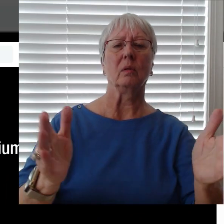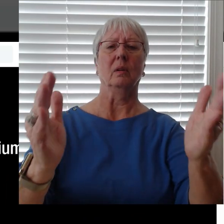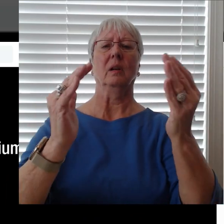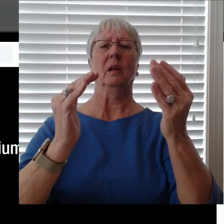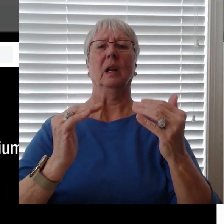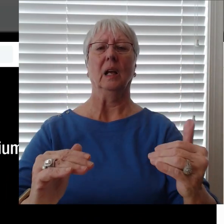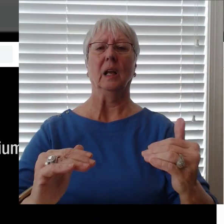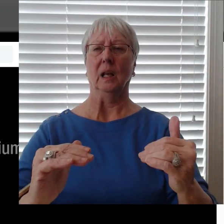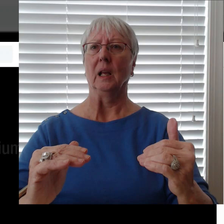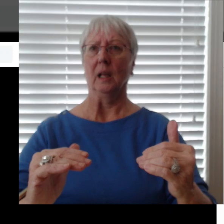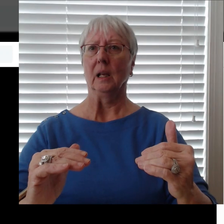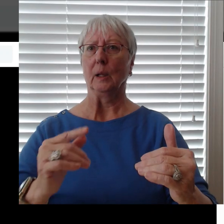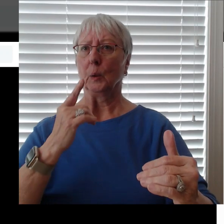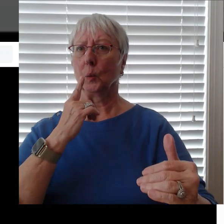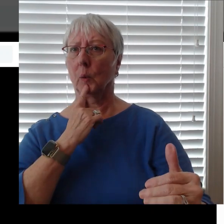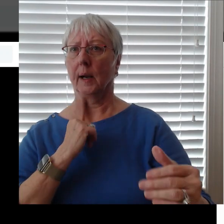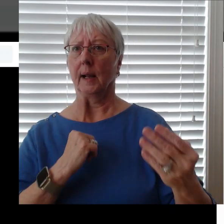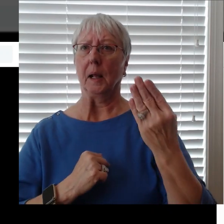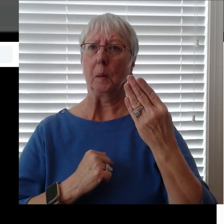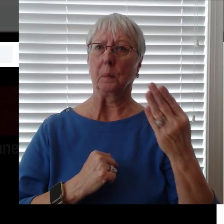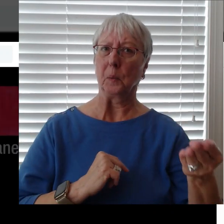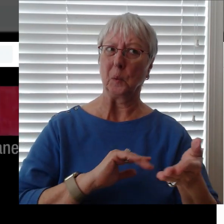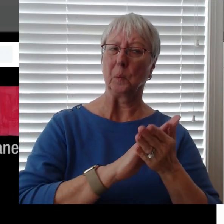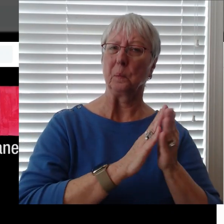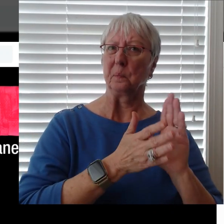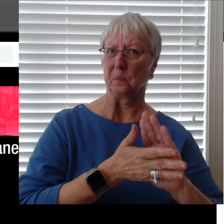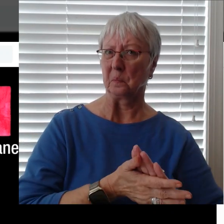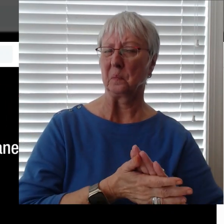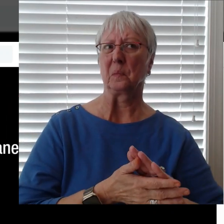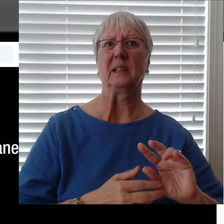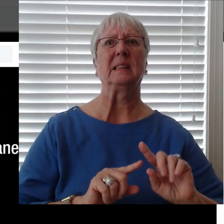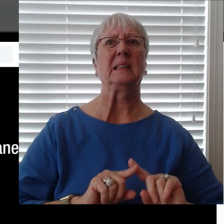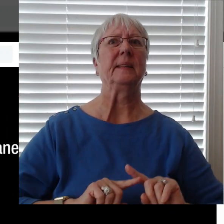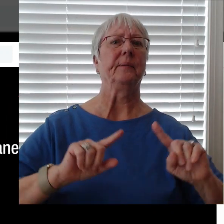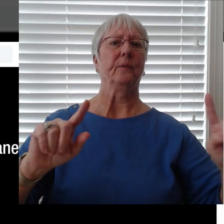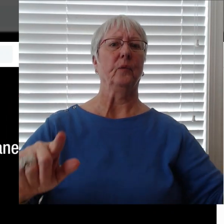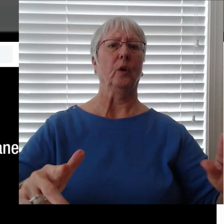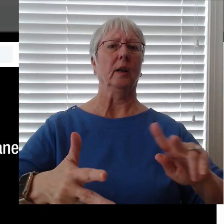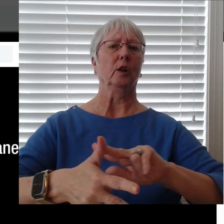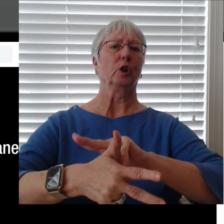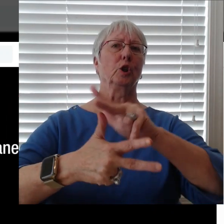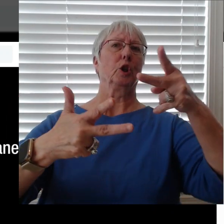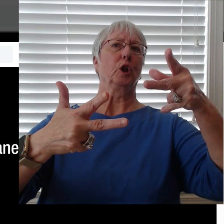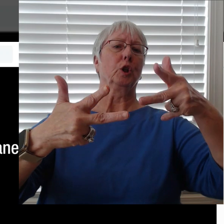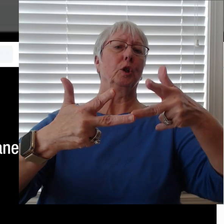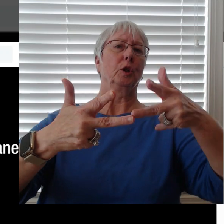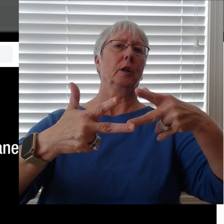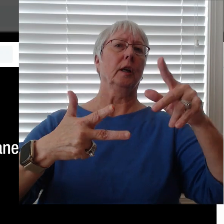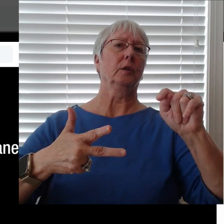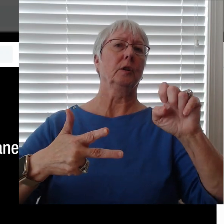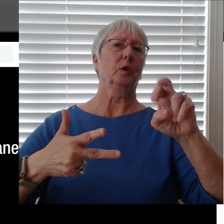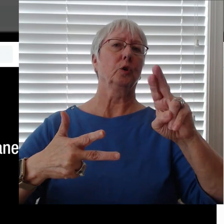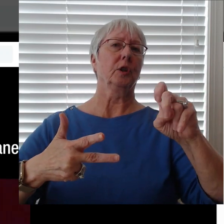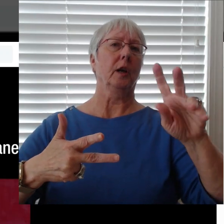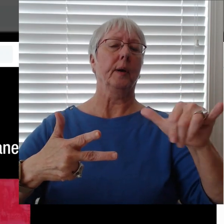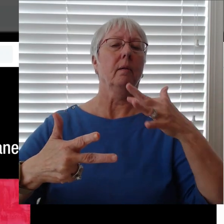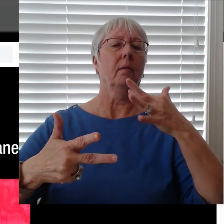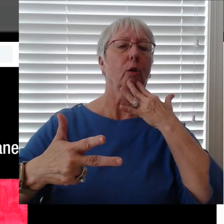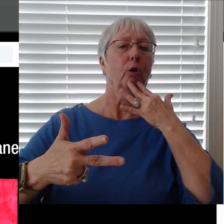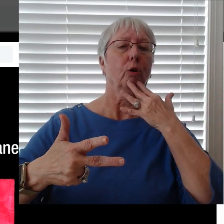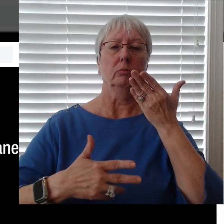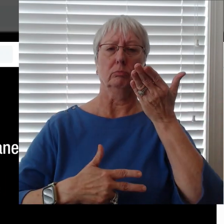colors. Now let's mix phthalo blue and permanent rose, then ultramarine and